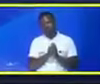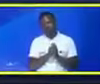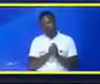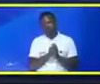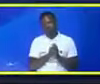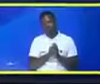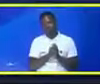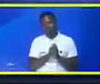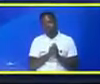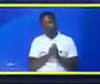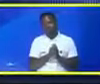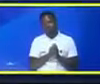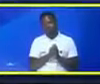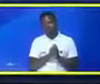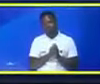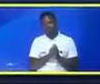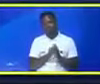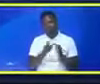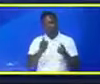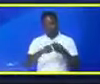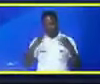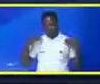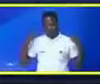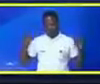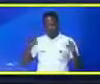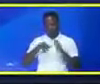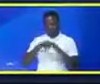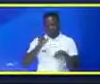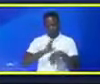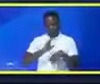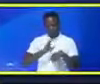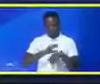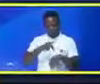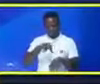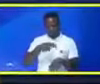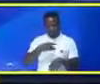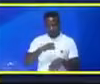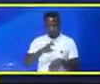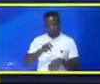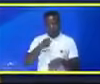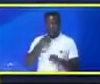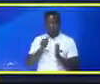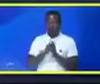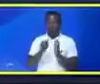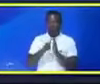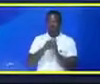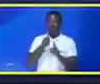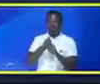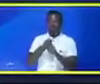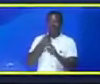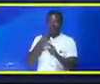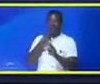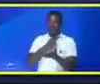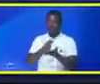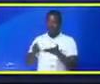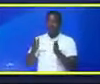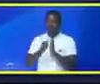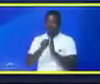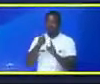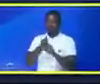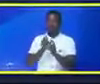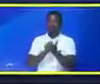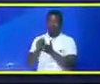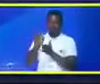7, please. To the angel of the church in Philadelphia write, this thing saith he that is holy and he that is